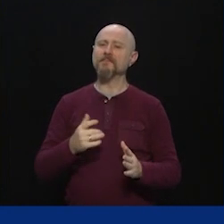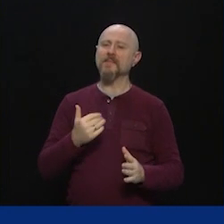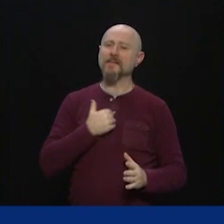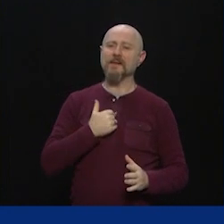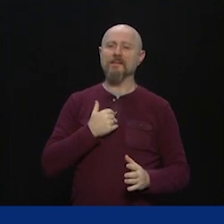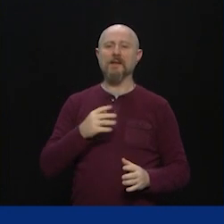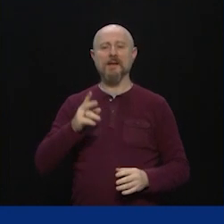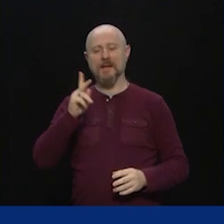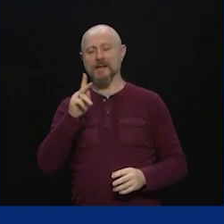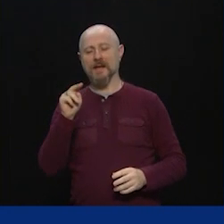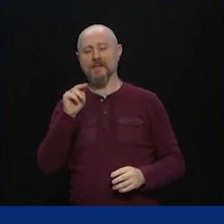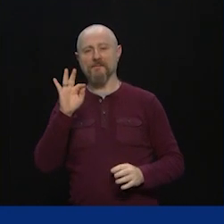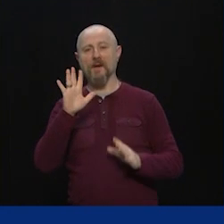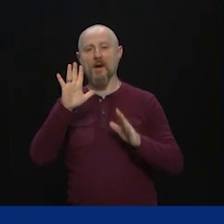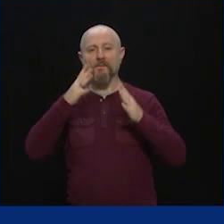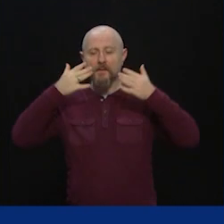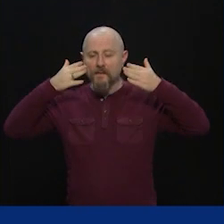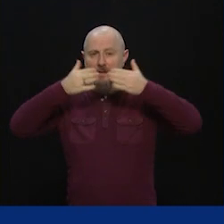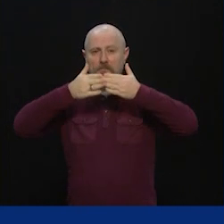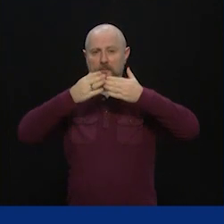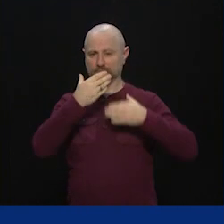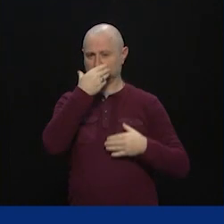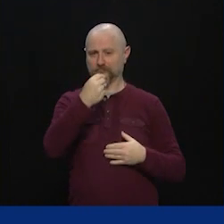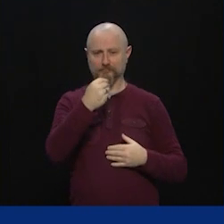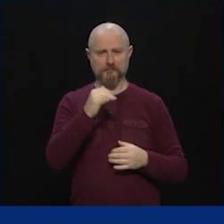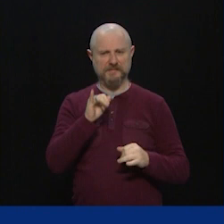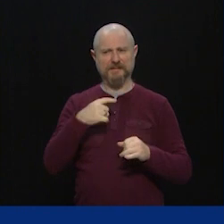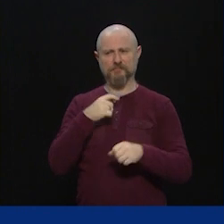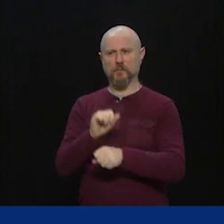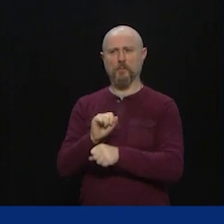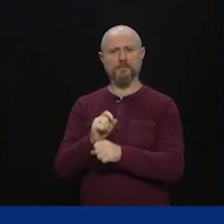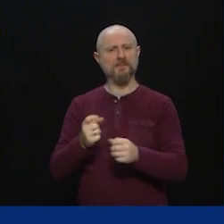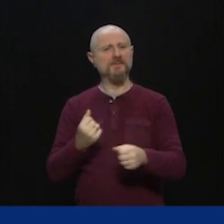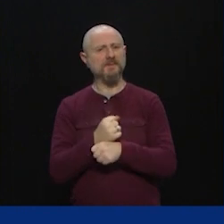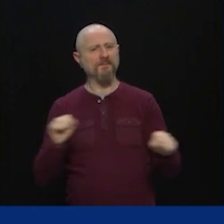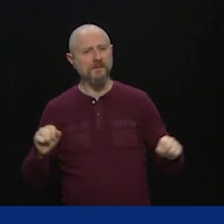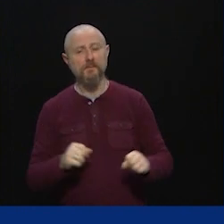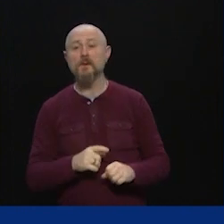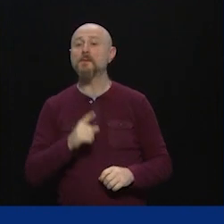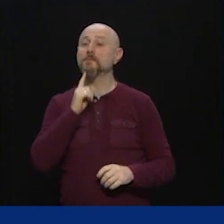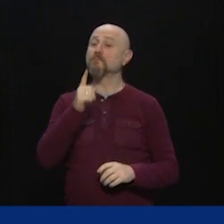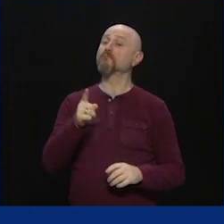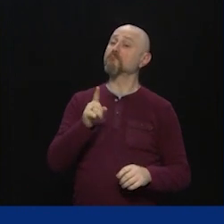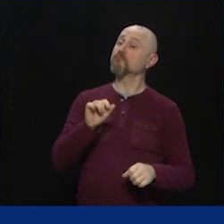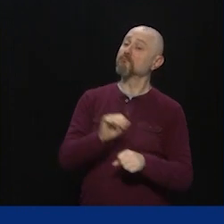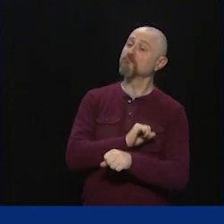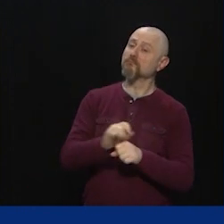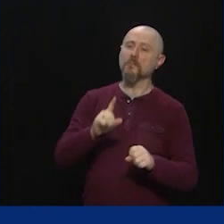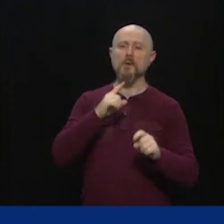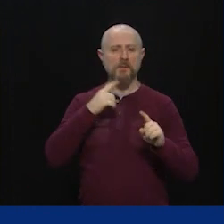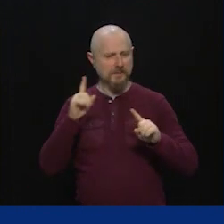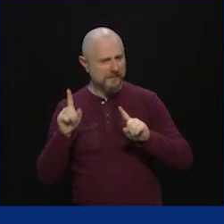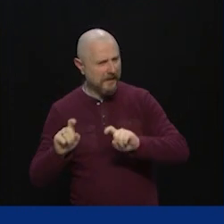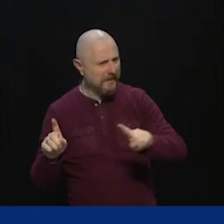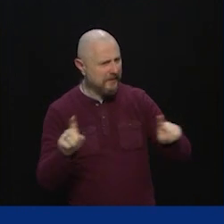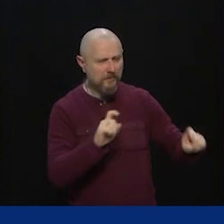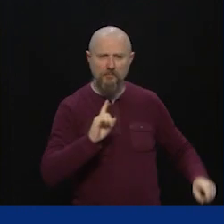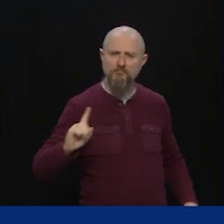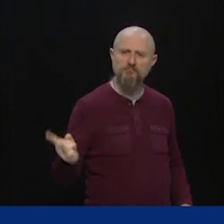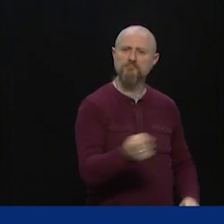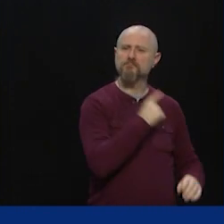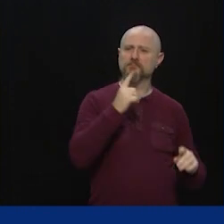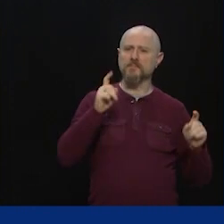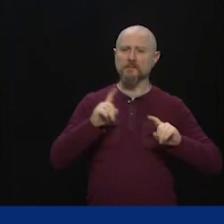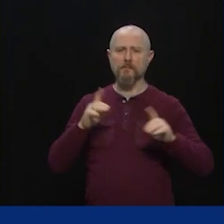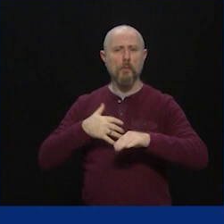safely. And she's delivered by significantly increasing our rapid test supply here in the county, both by opening up and having New York State operate